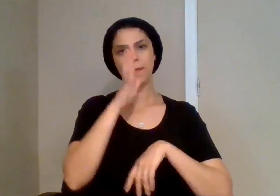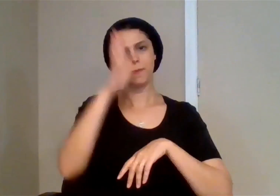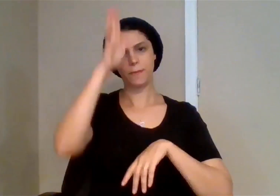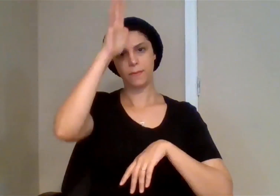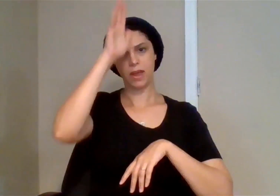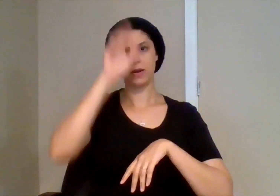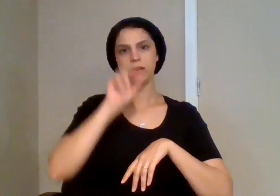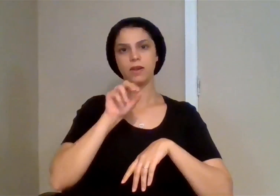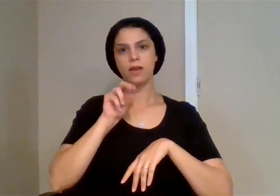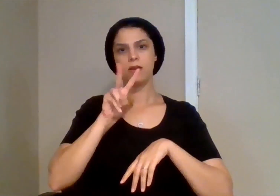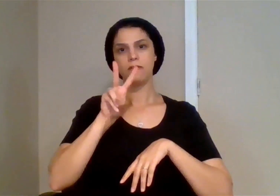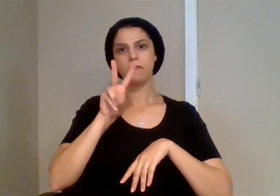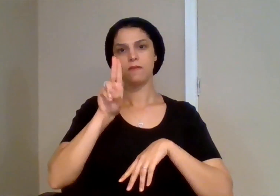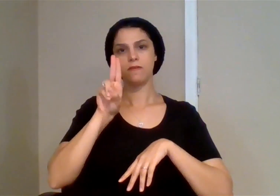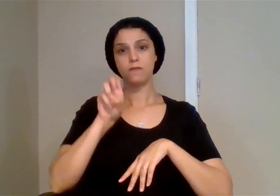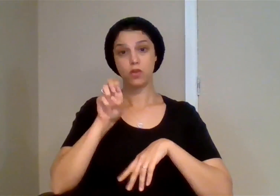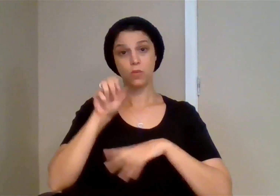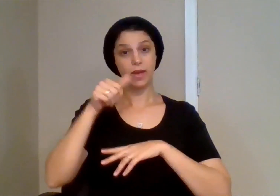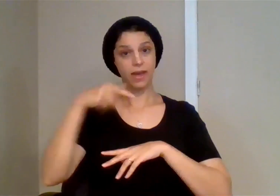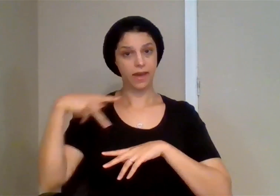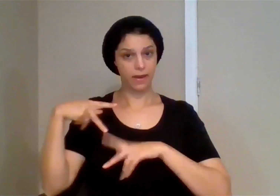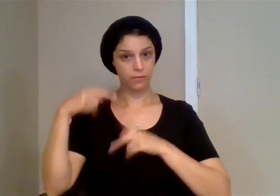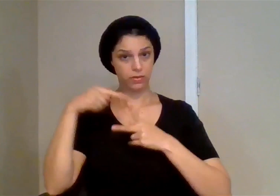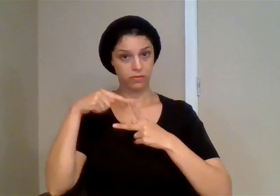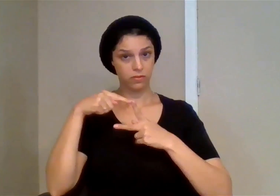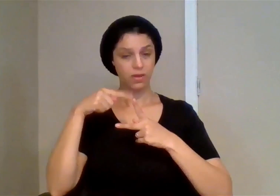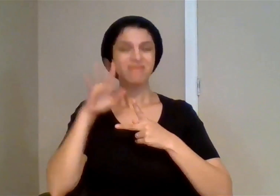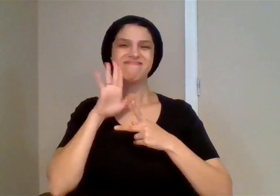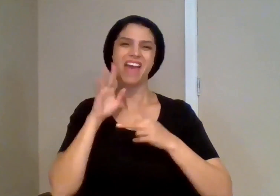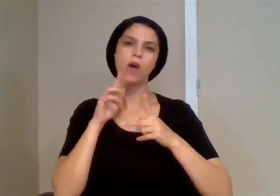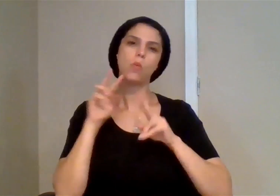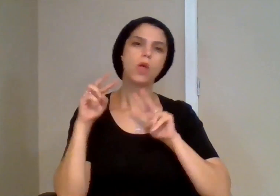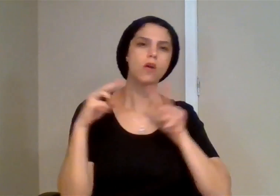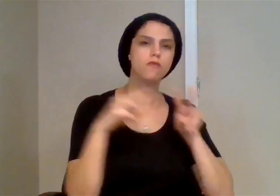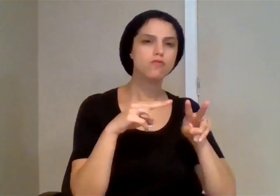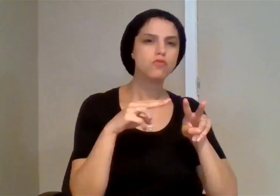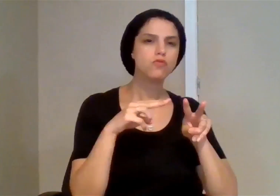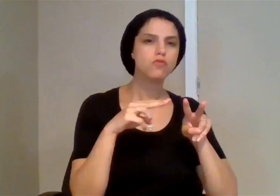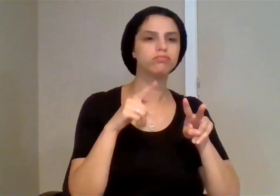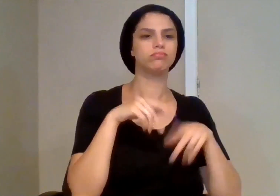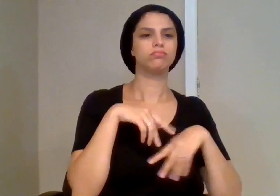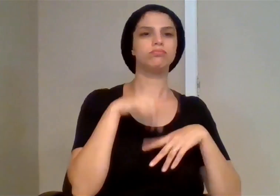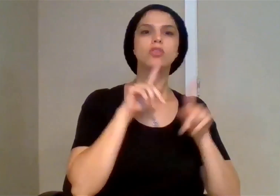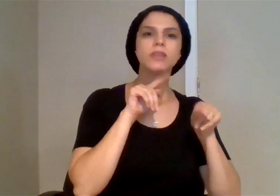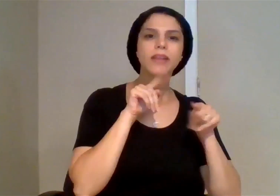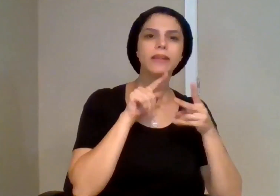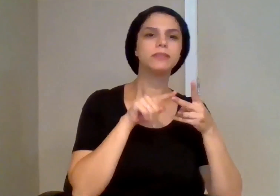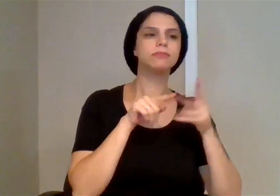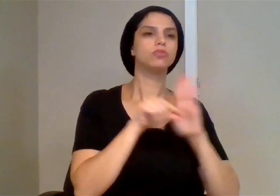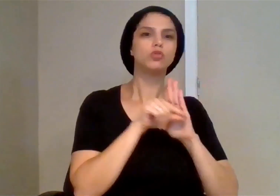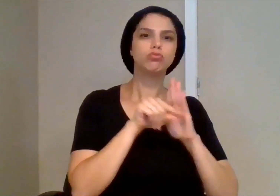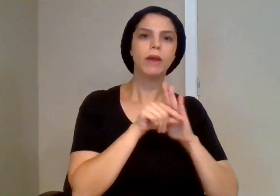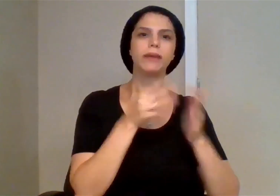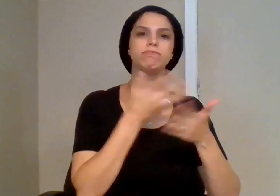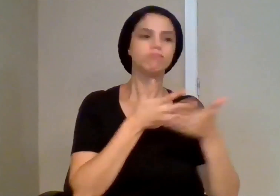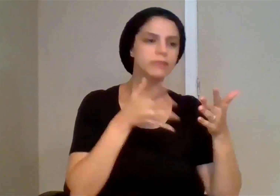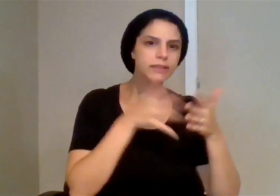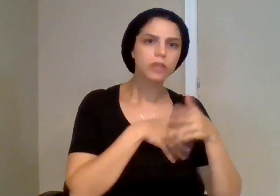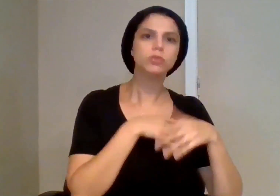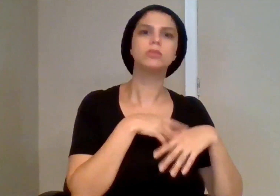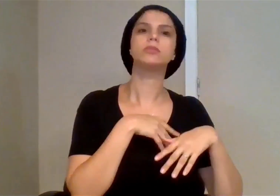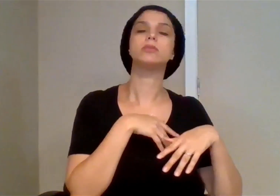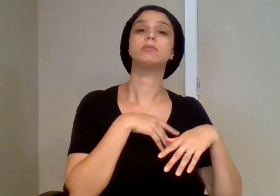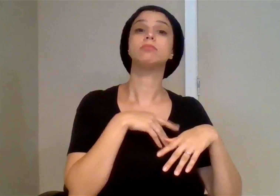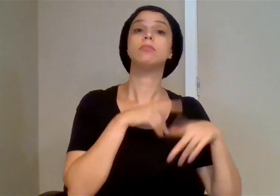to be your app to go in and look at things like grades, attendance, schedule, sectioning, things of that nature. You